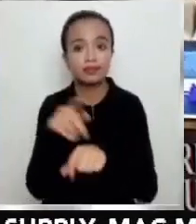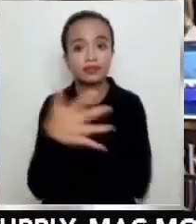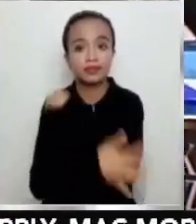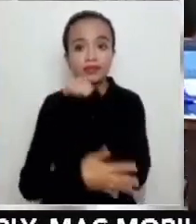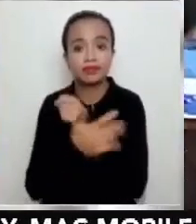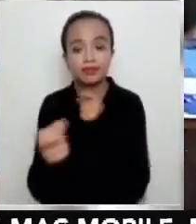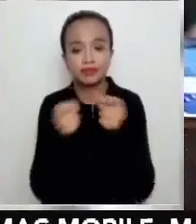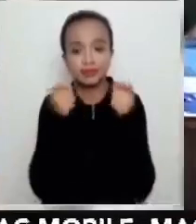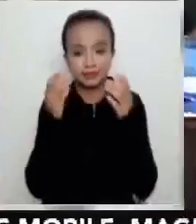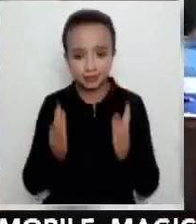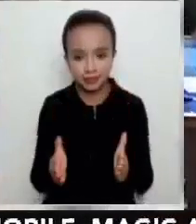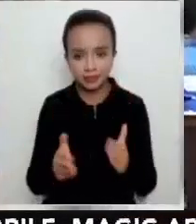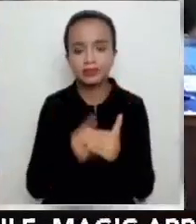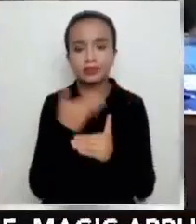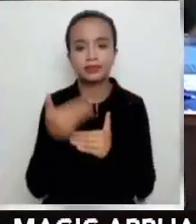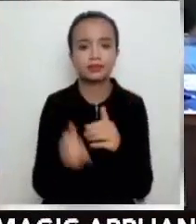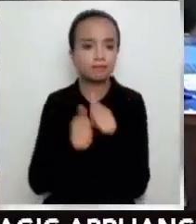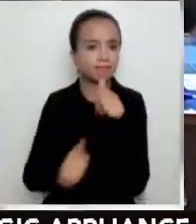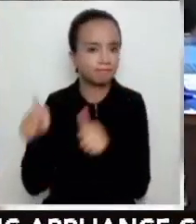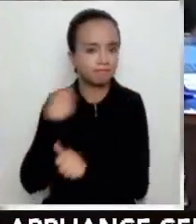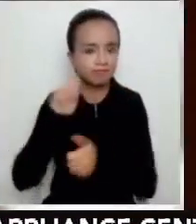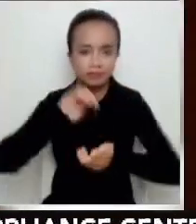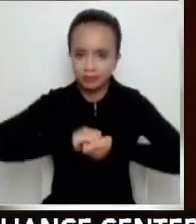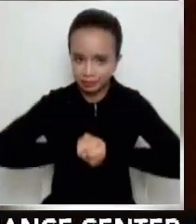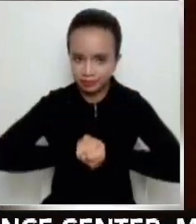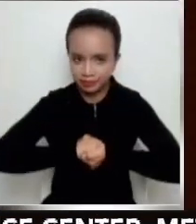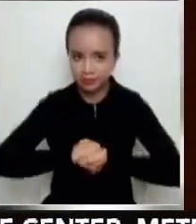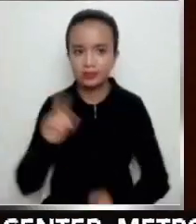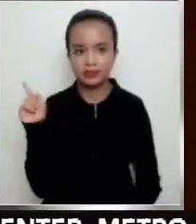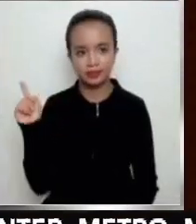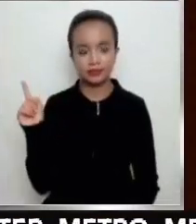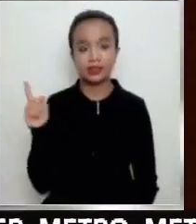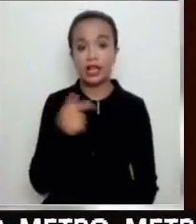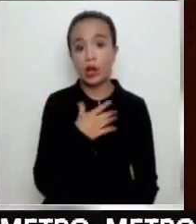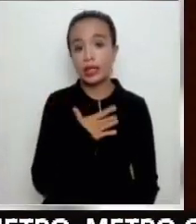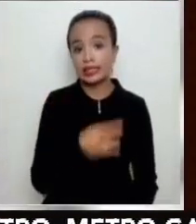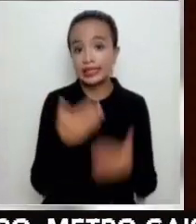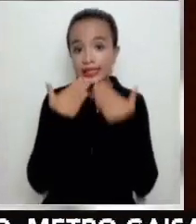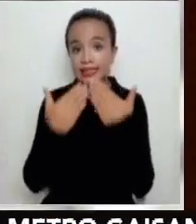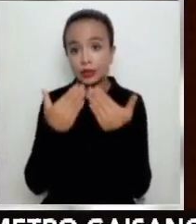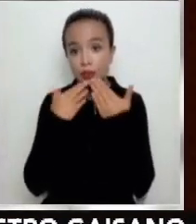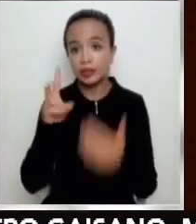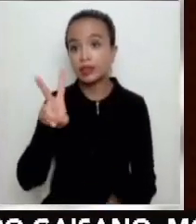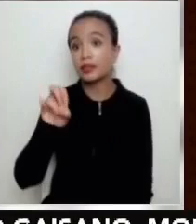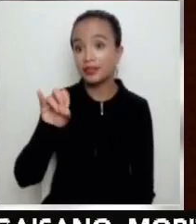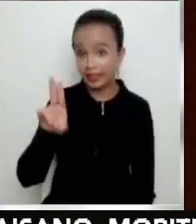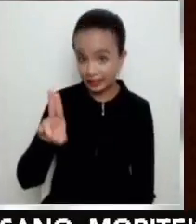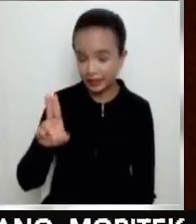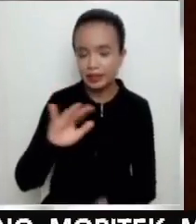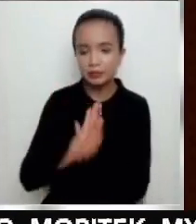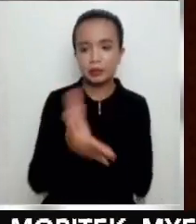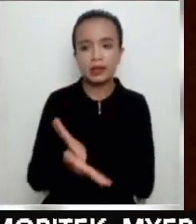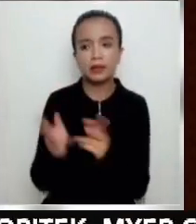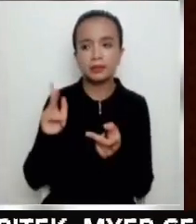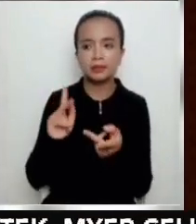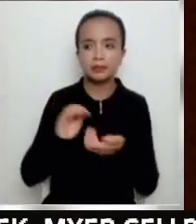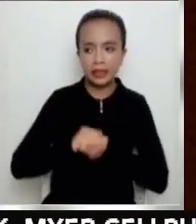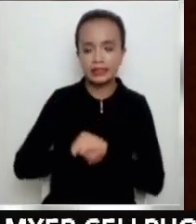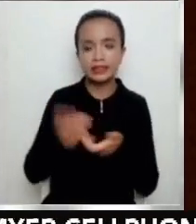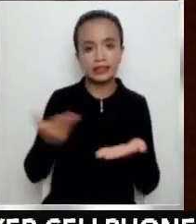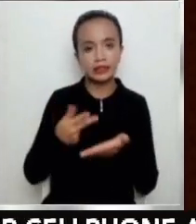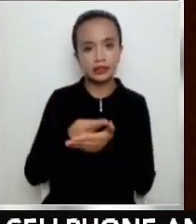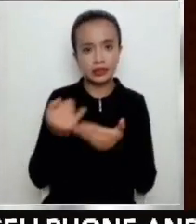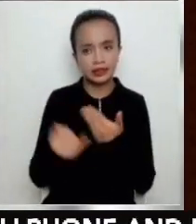at Head of Content Partnerships Garlic Garcia. I'd like to thank View for being our partner for this project. And we're all